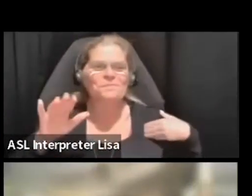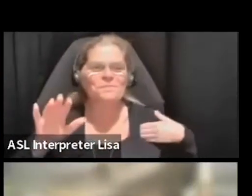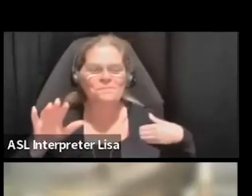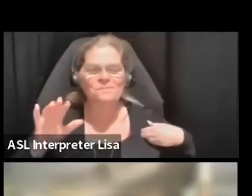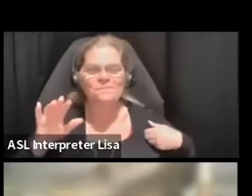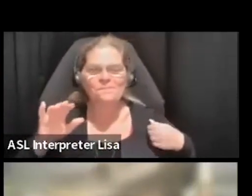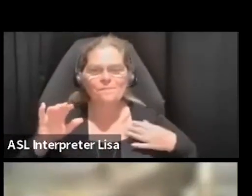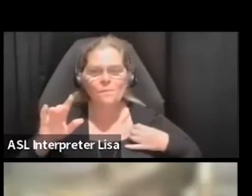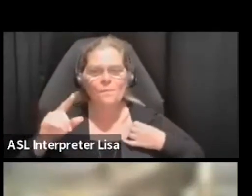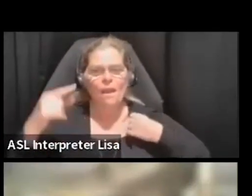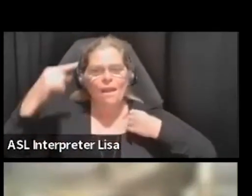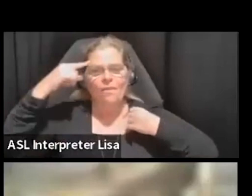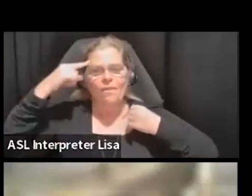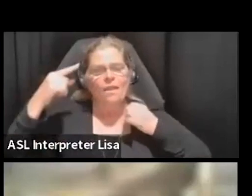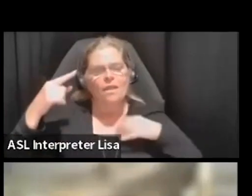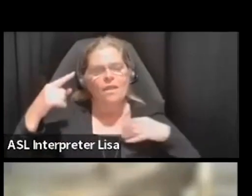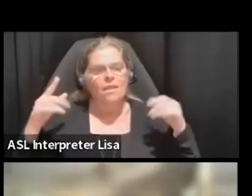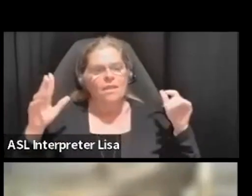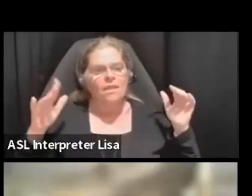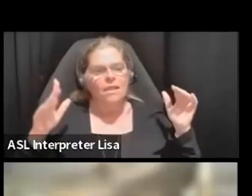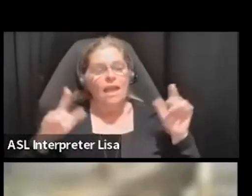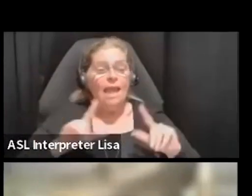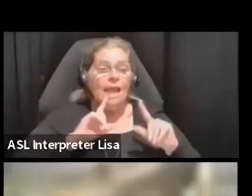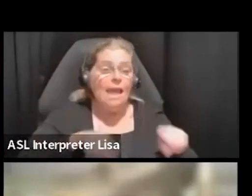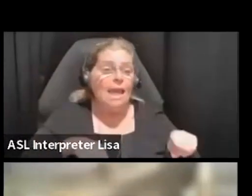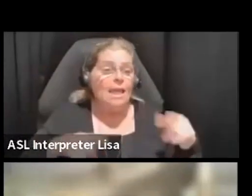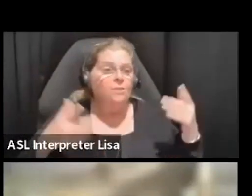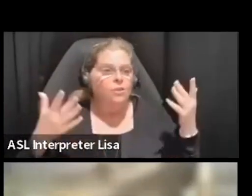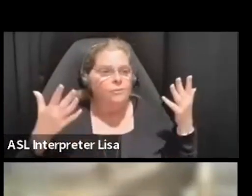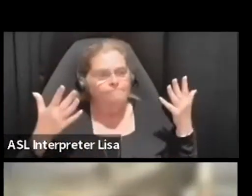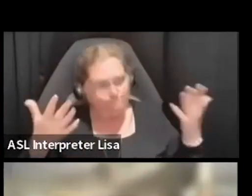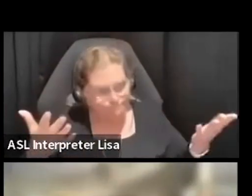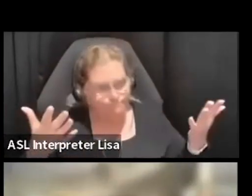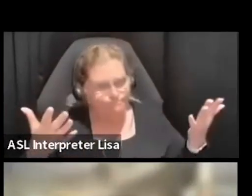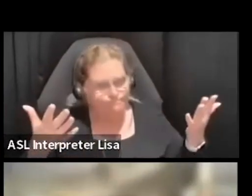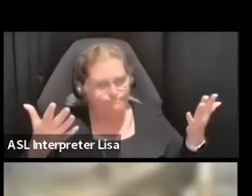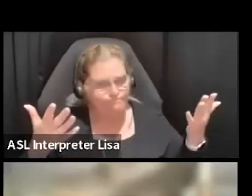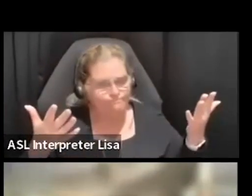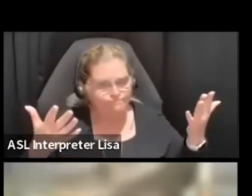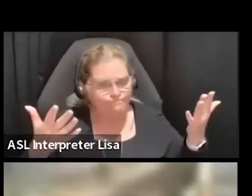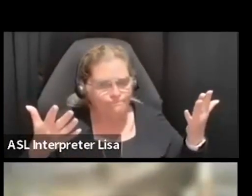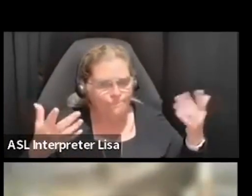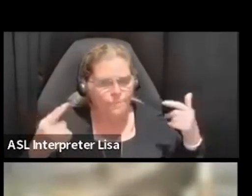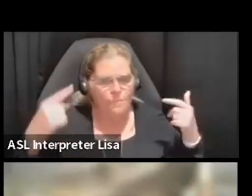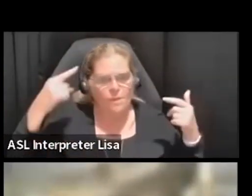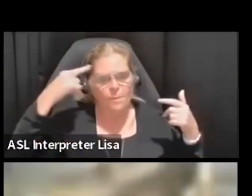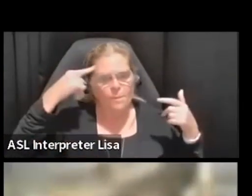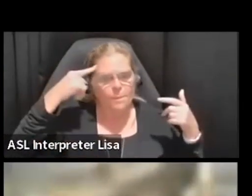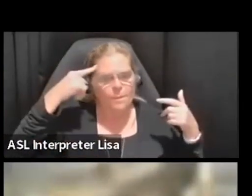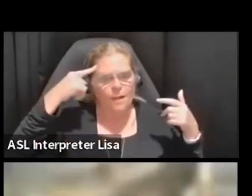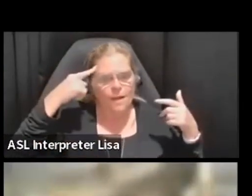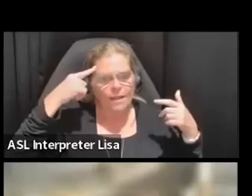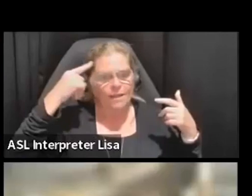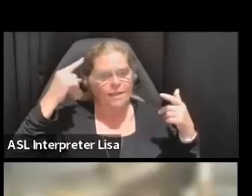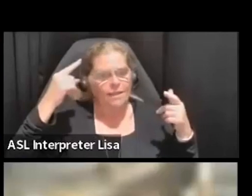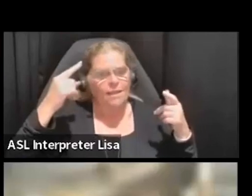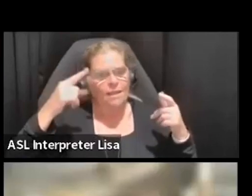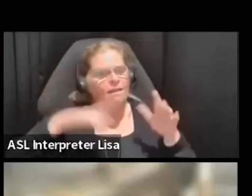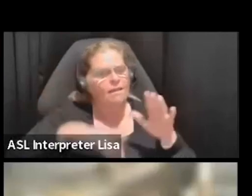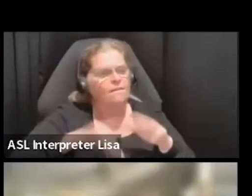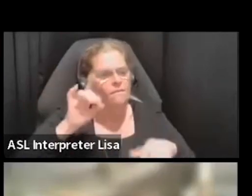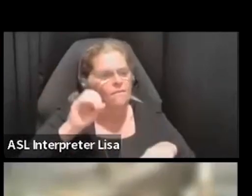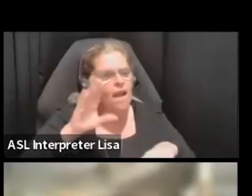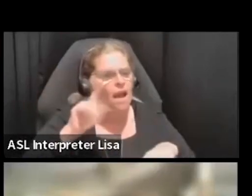would say, I don't know the answer to that question, but I think that is something that would be important to find out. And I